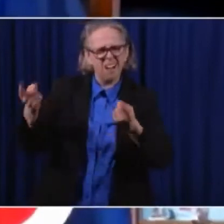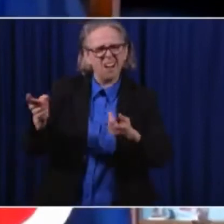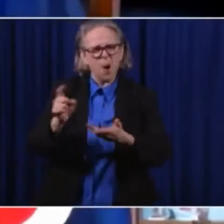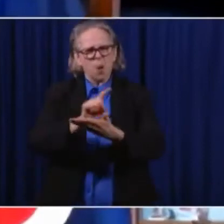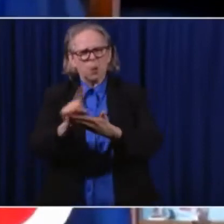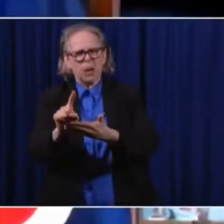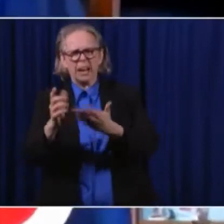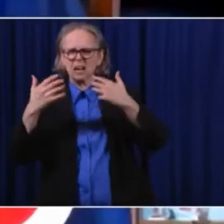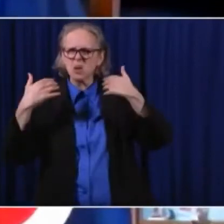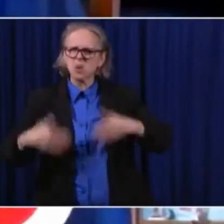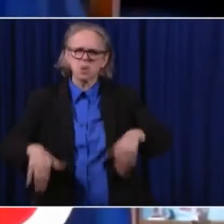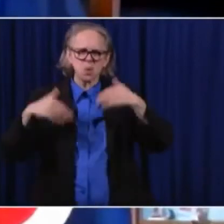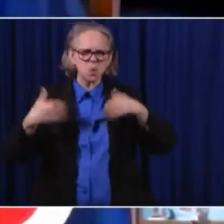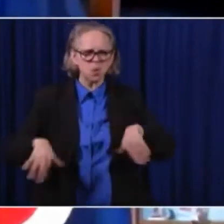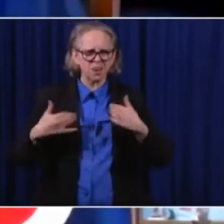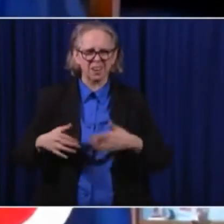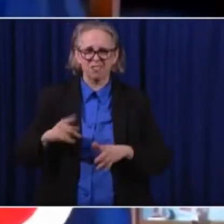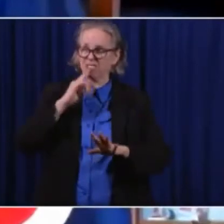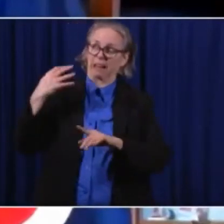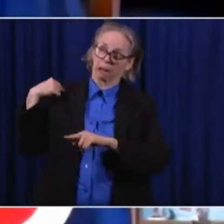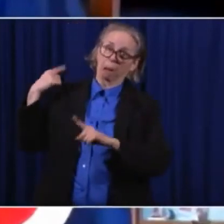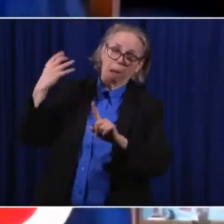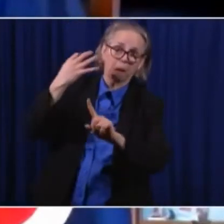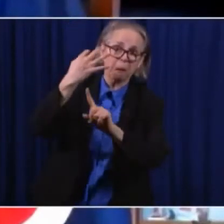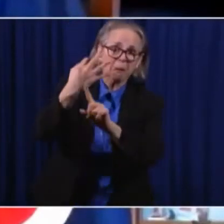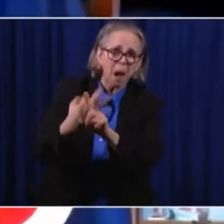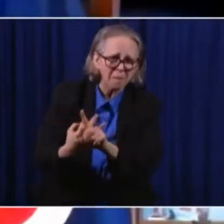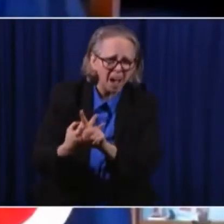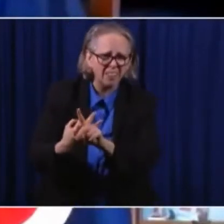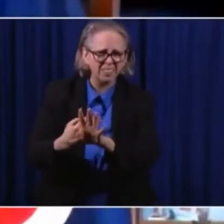doing this for 9 months, but over the last week we really